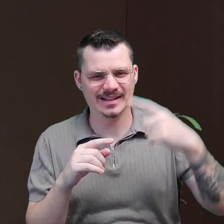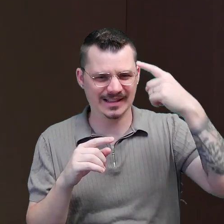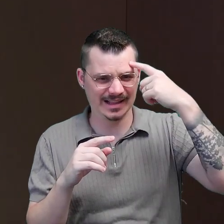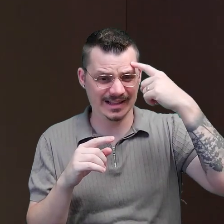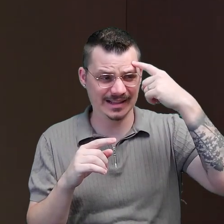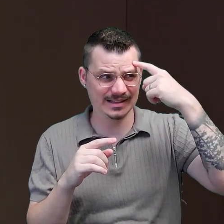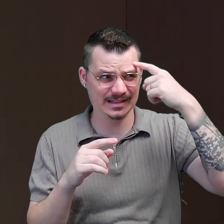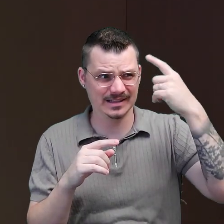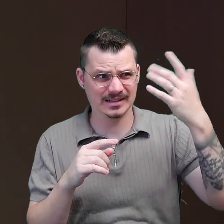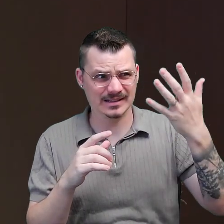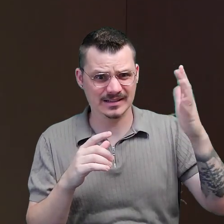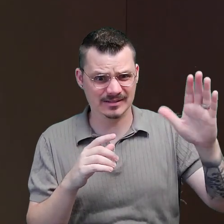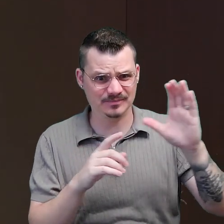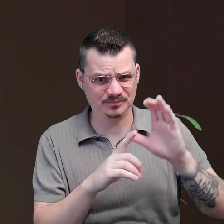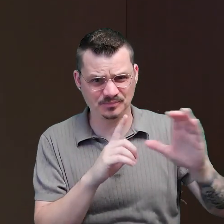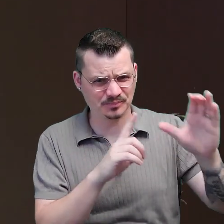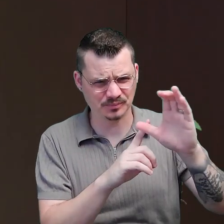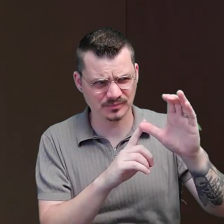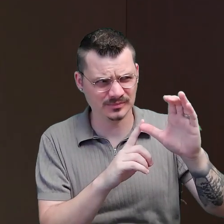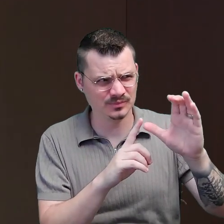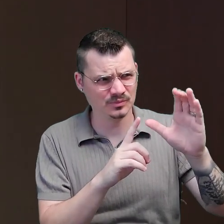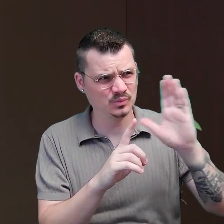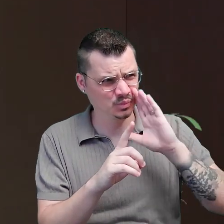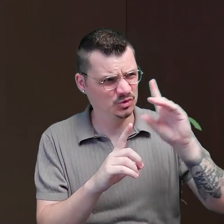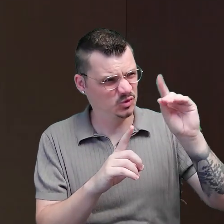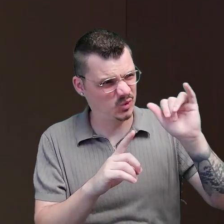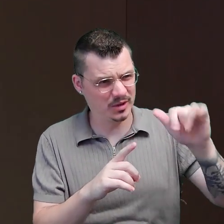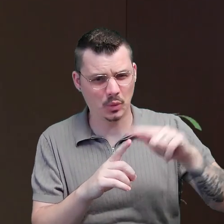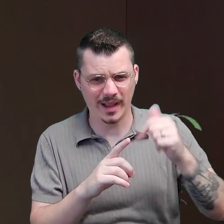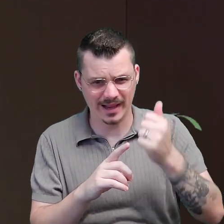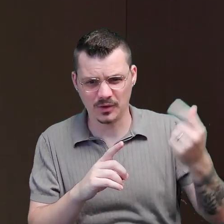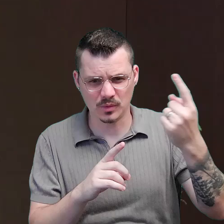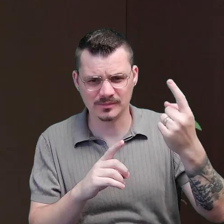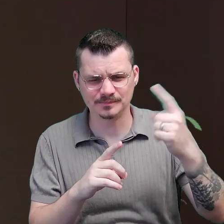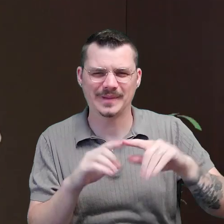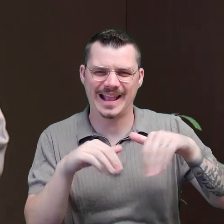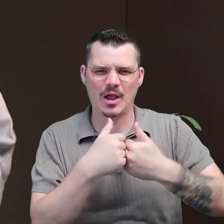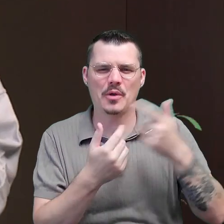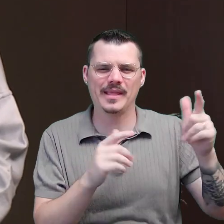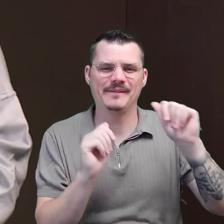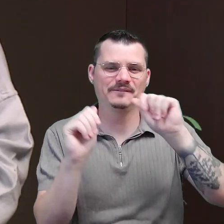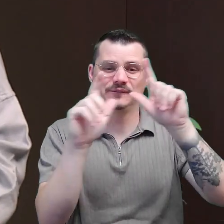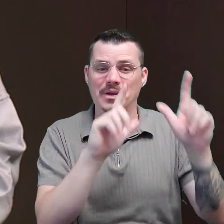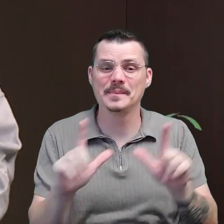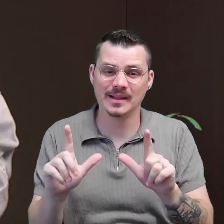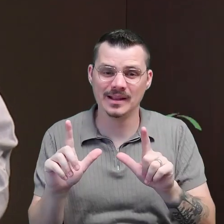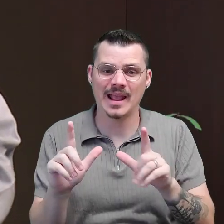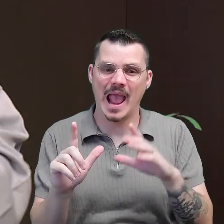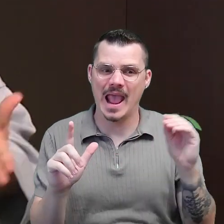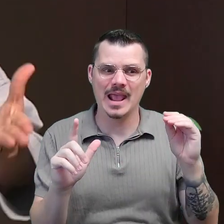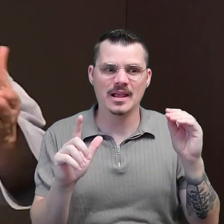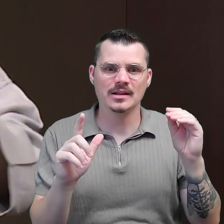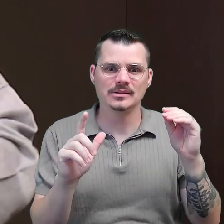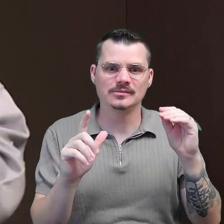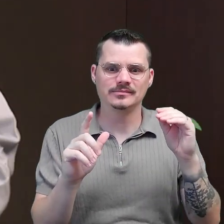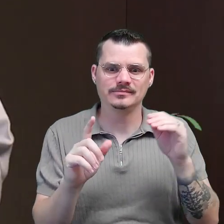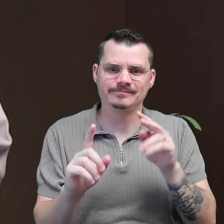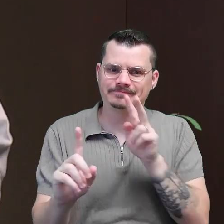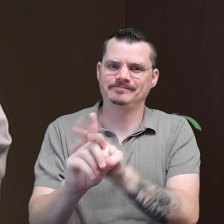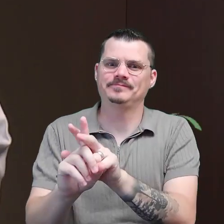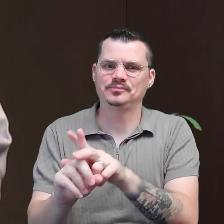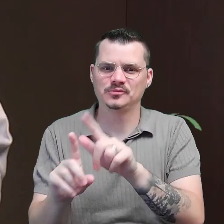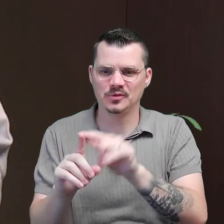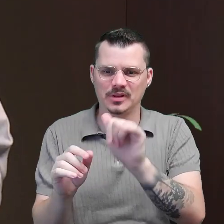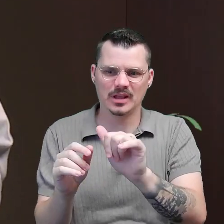the best elements of that culture would never do that to anybody. But that's how it was framed and perpetrated